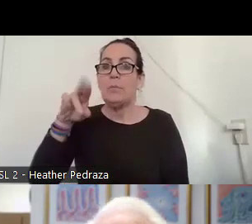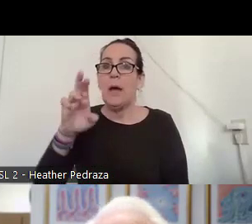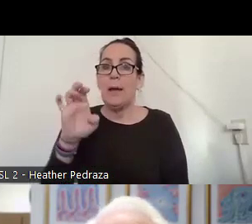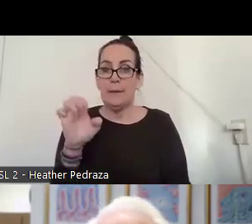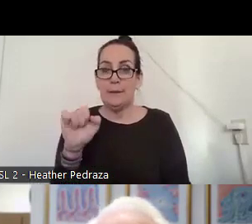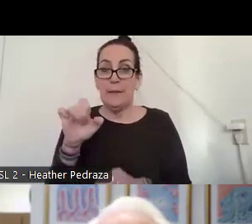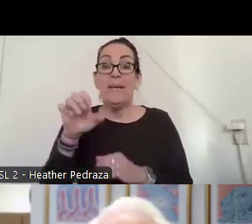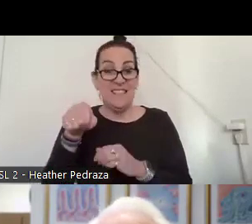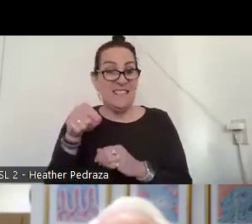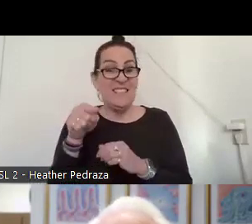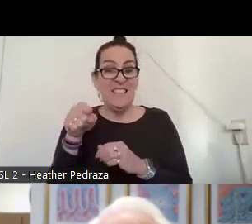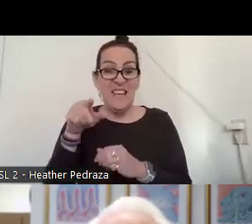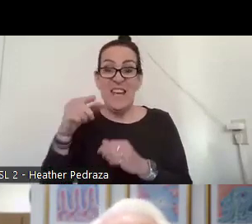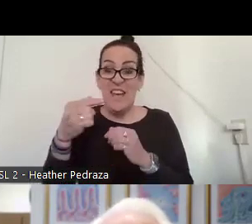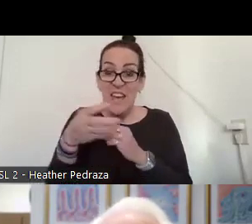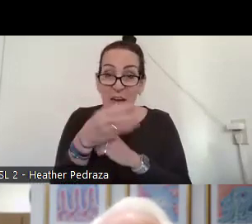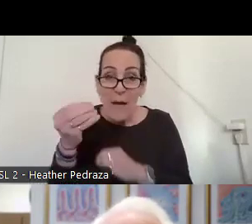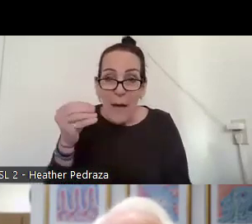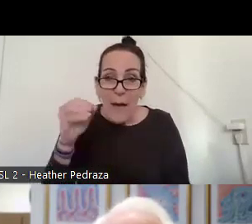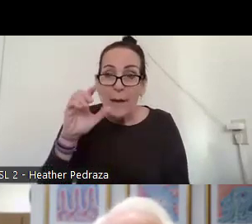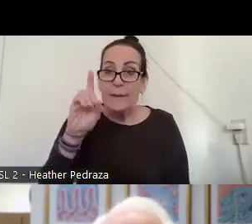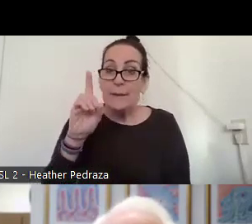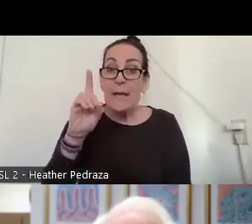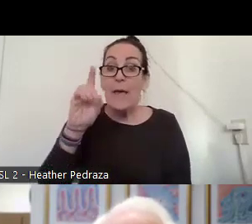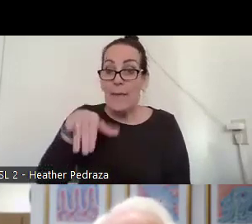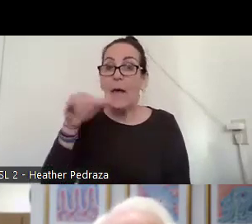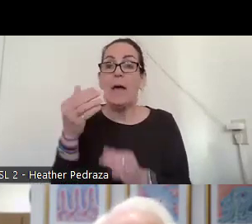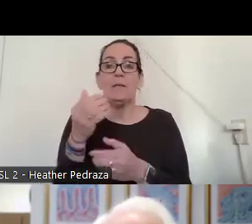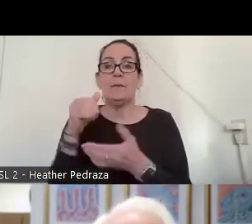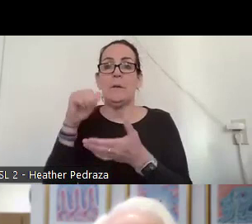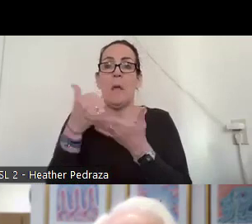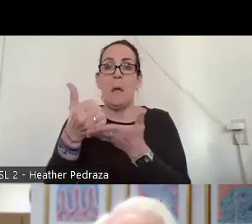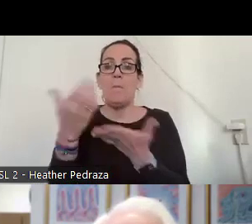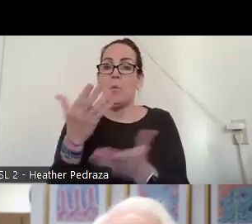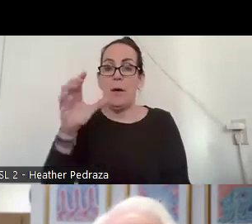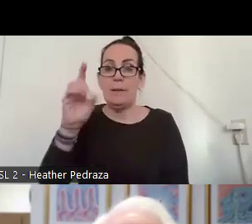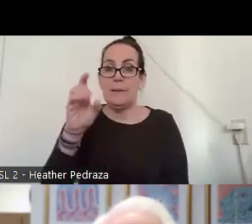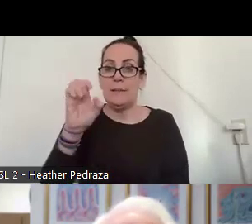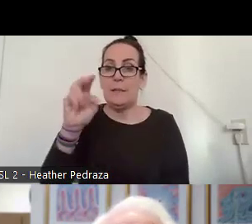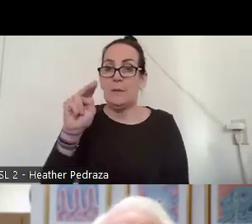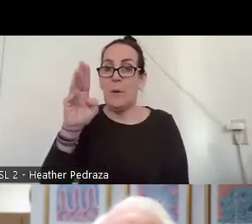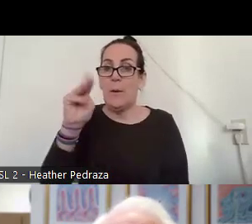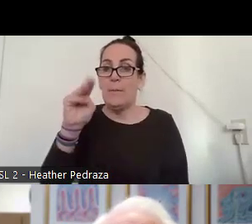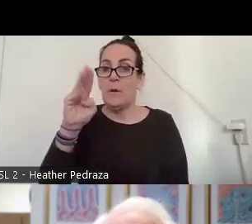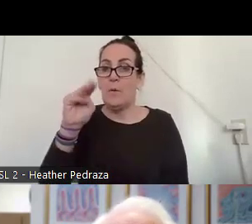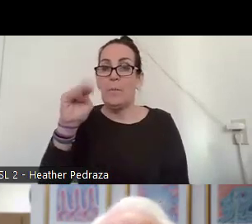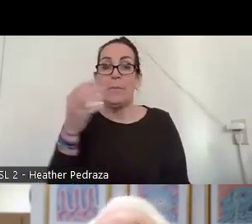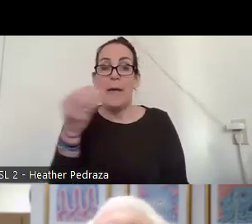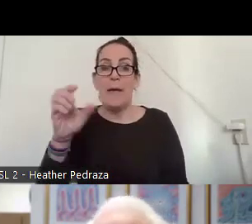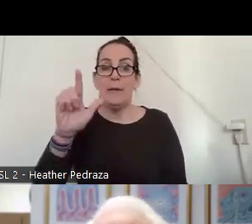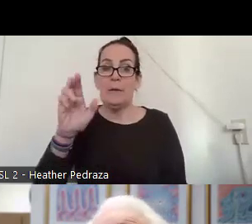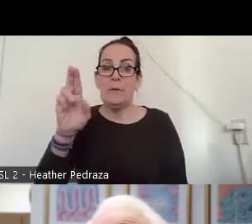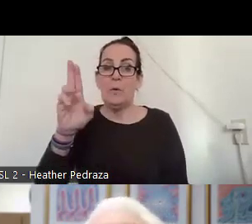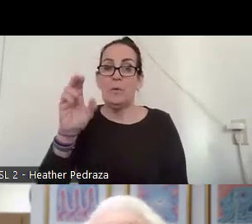They're very useful, but the question will be, is clearing plaques from brain, which they're able to do very effectively, is that going